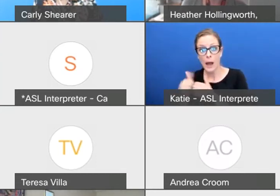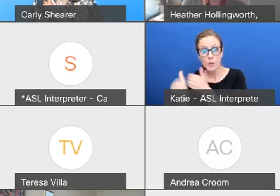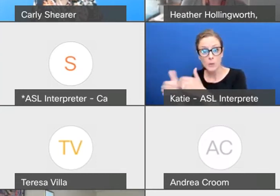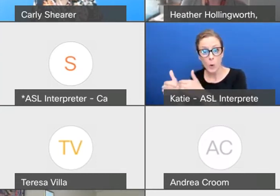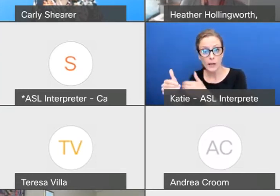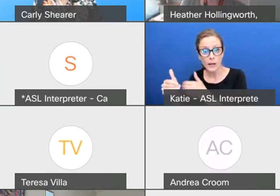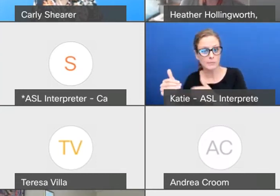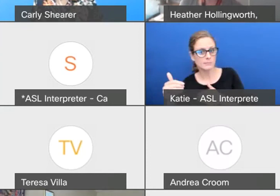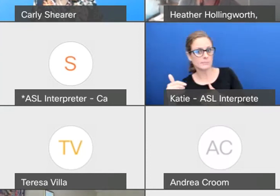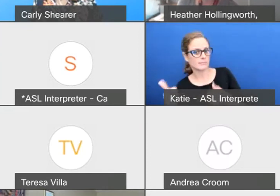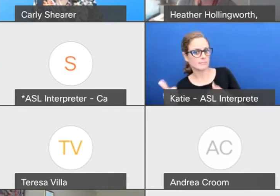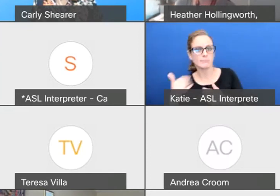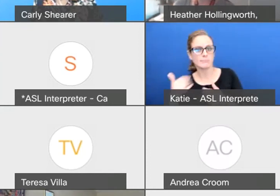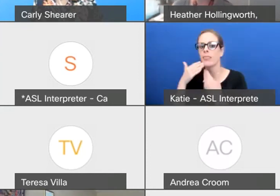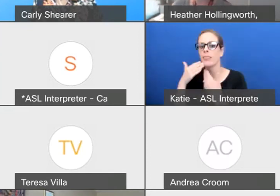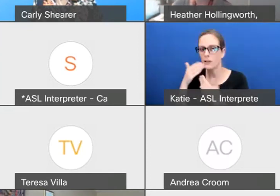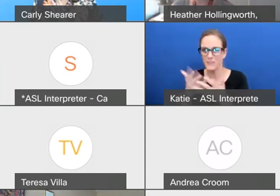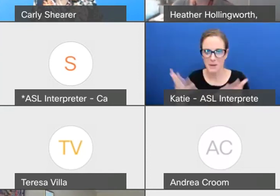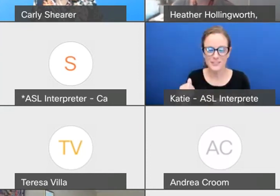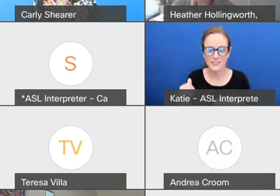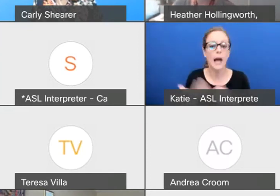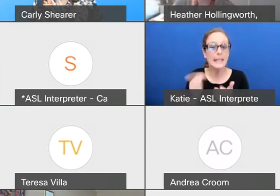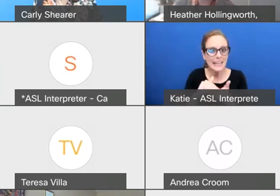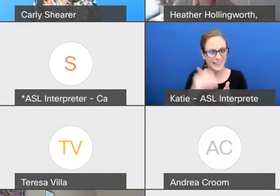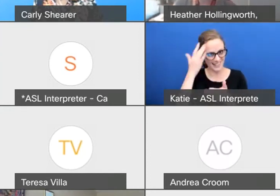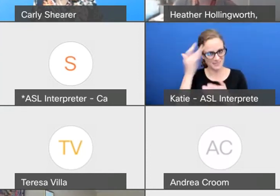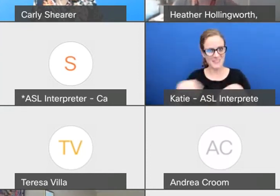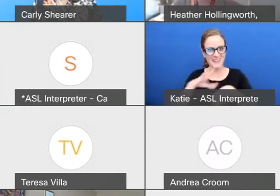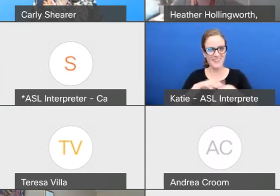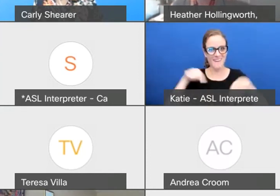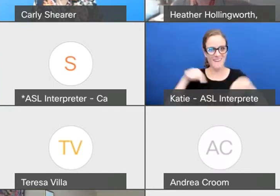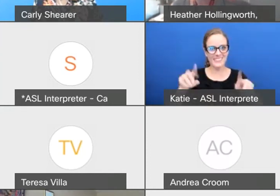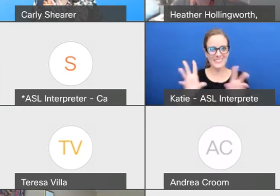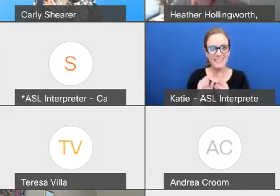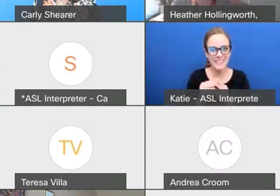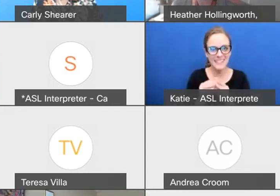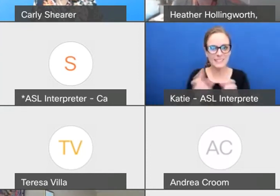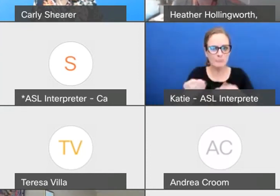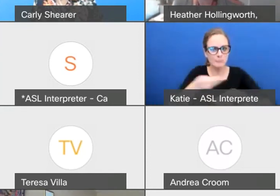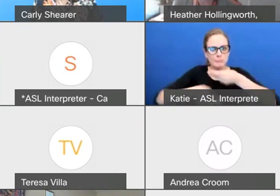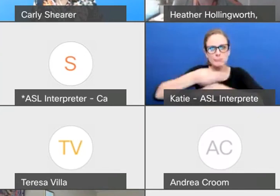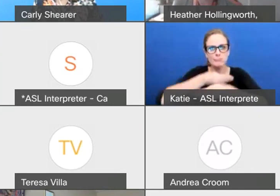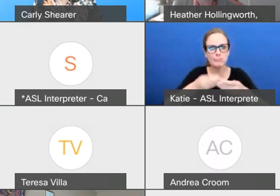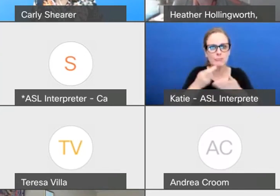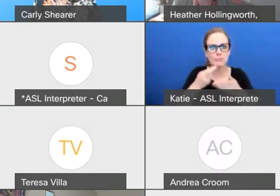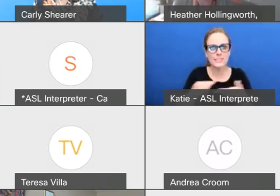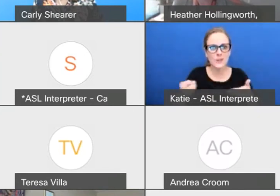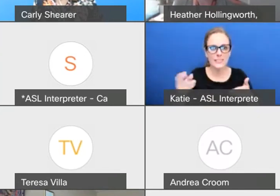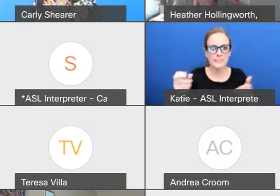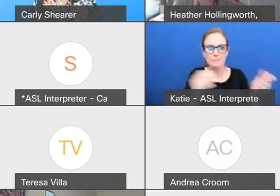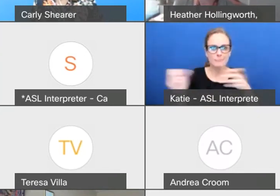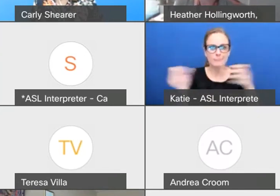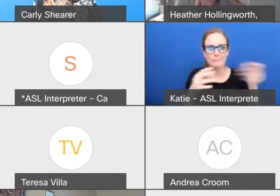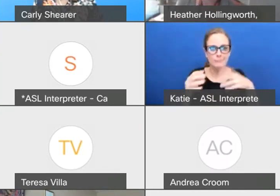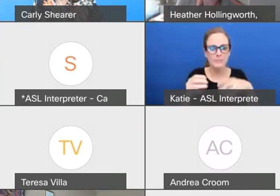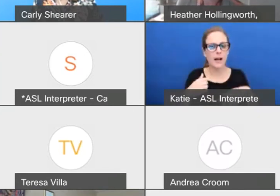very much. Because again, that's why we do these meetings, is that we want to be able to share resources with you all. But I